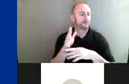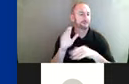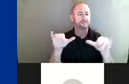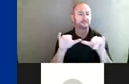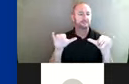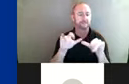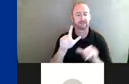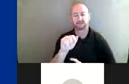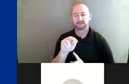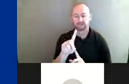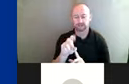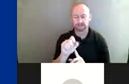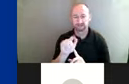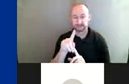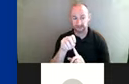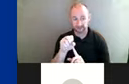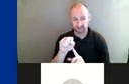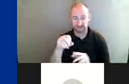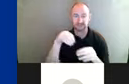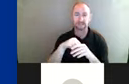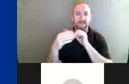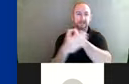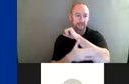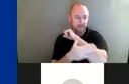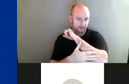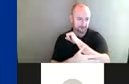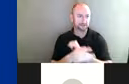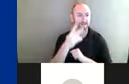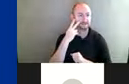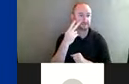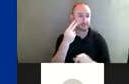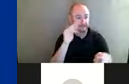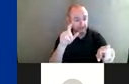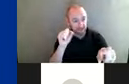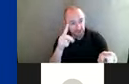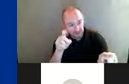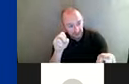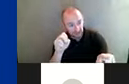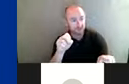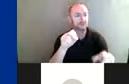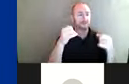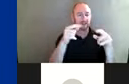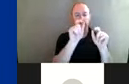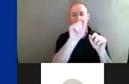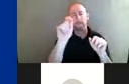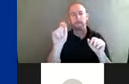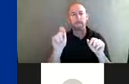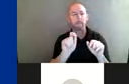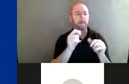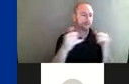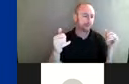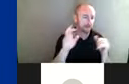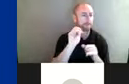the landslide in the county. So if you look at the zoomed in hillshade over here, the dashed line there is a mapped